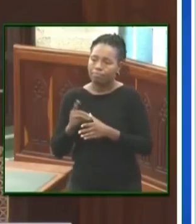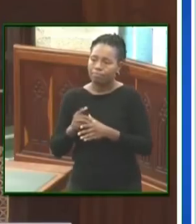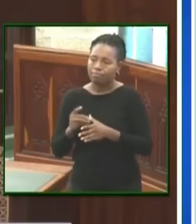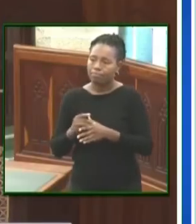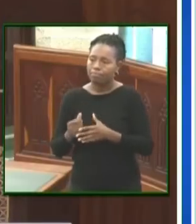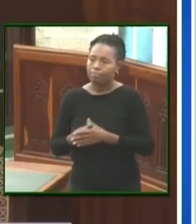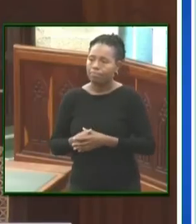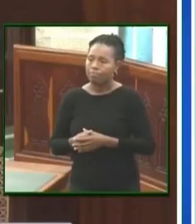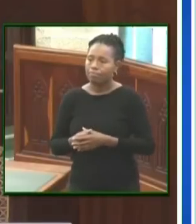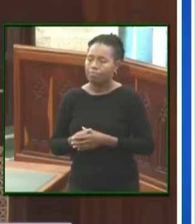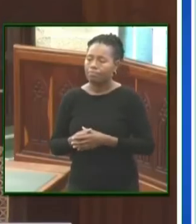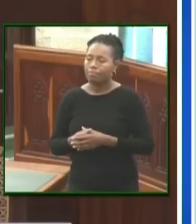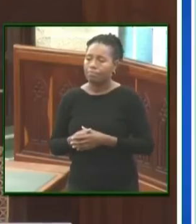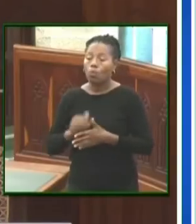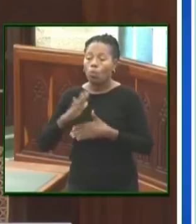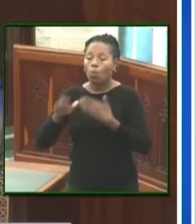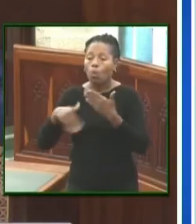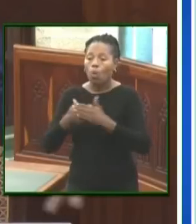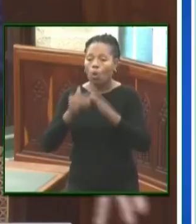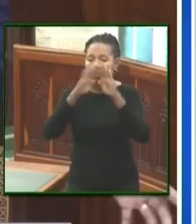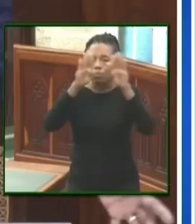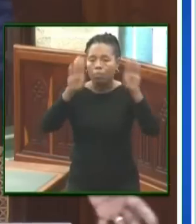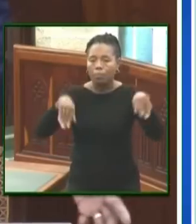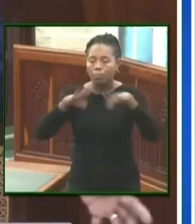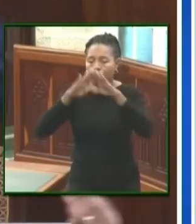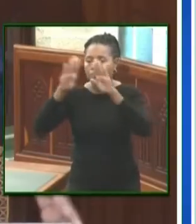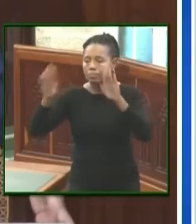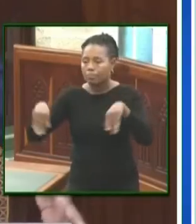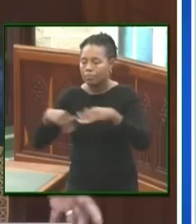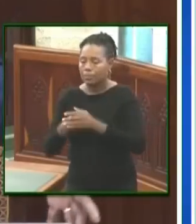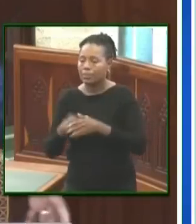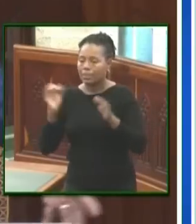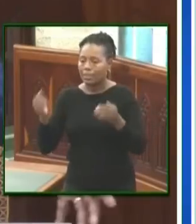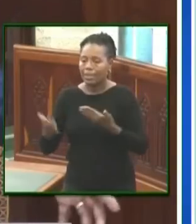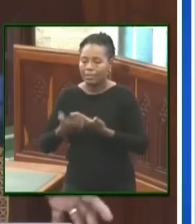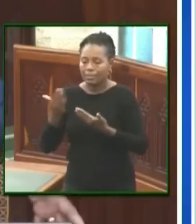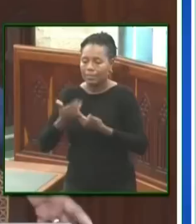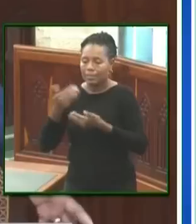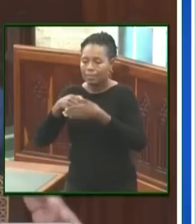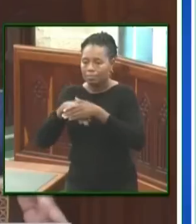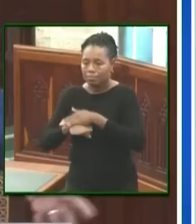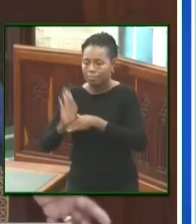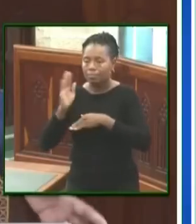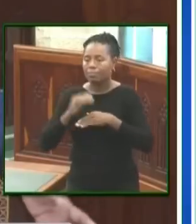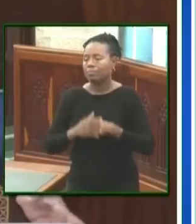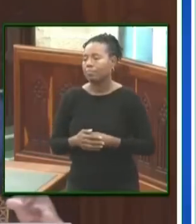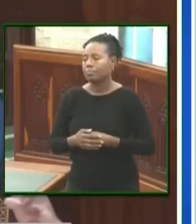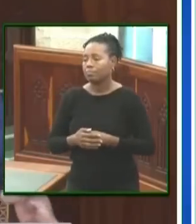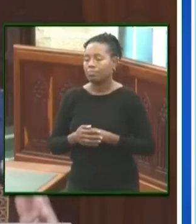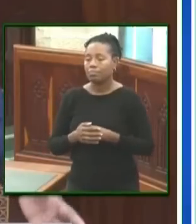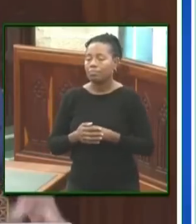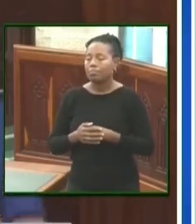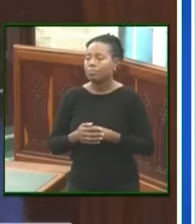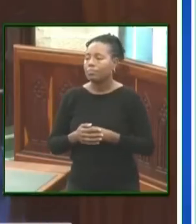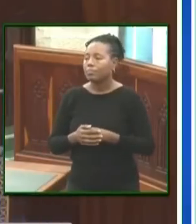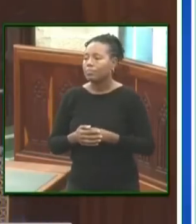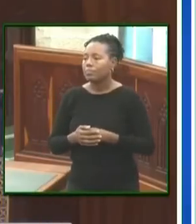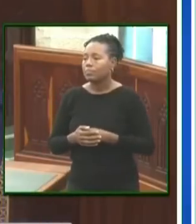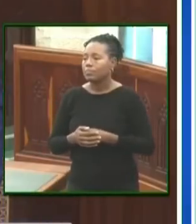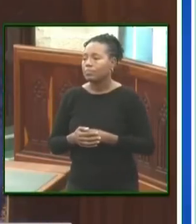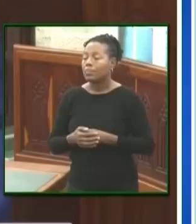All new buildings. Of course, though, that leaves the buildings that are there now, and in a lot of cases, let's